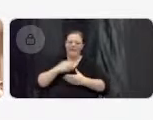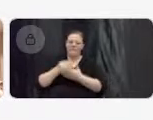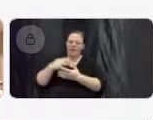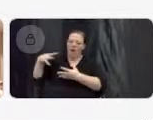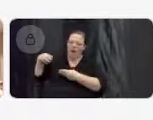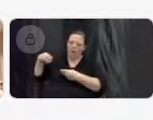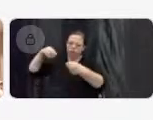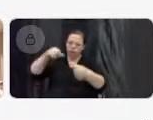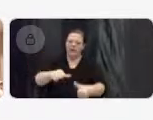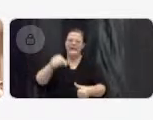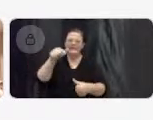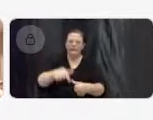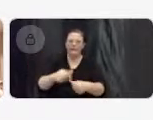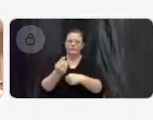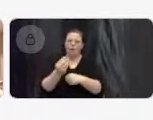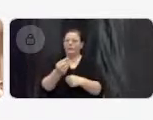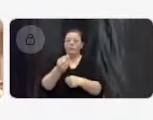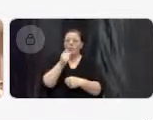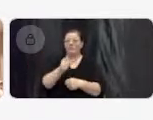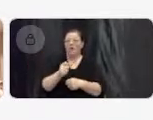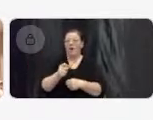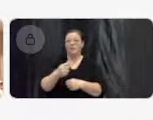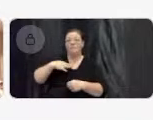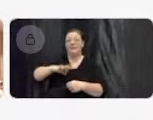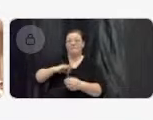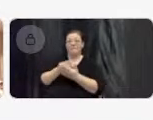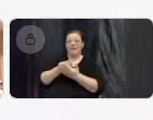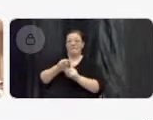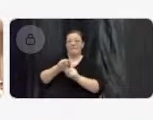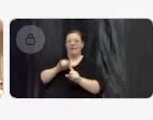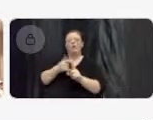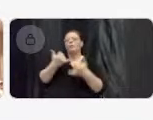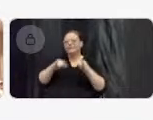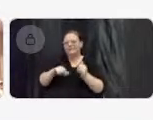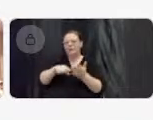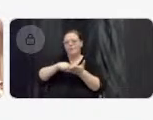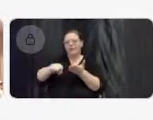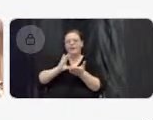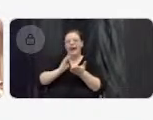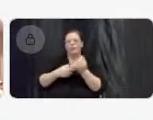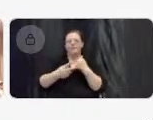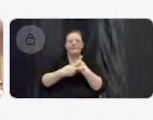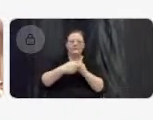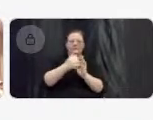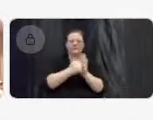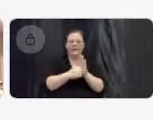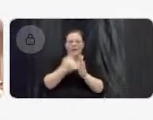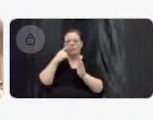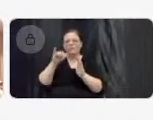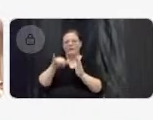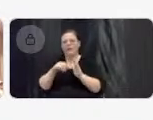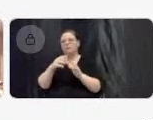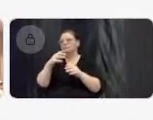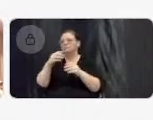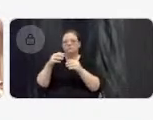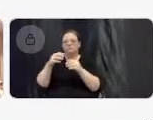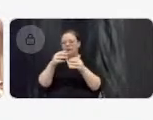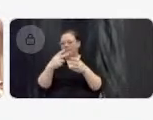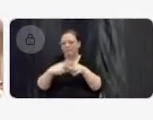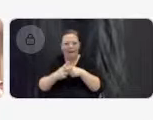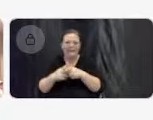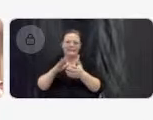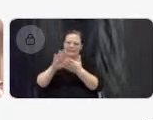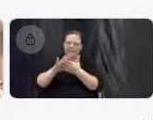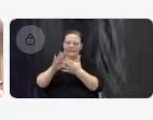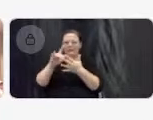property. We actually have not profited off of this rental as we are still paying back our savings, down payment, higher-end furnishing, maintenance, cleaning, and